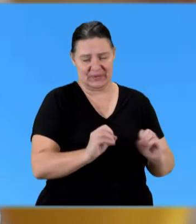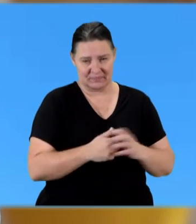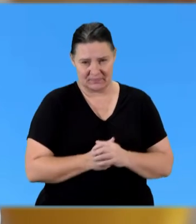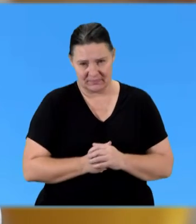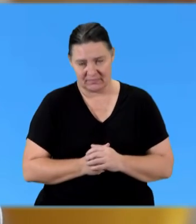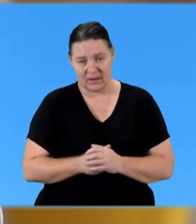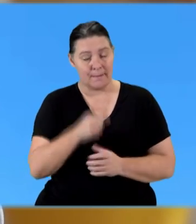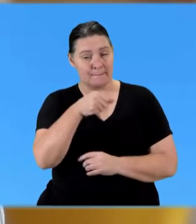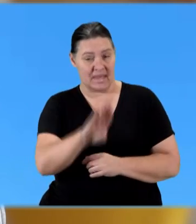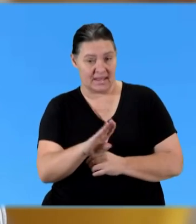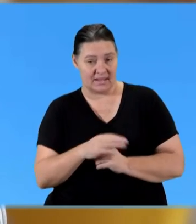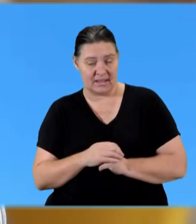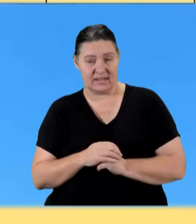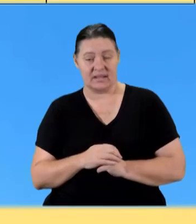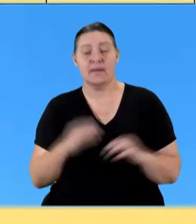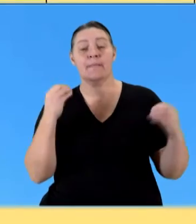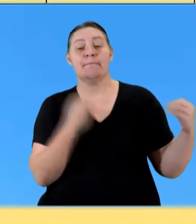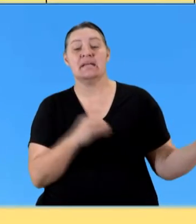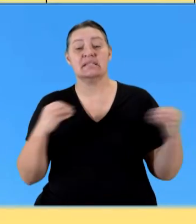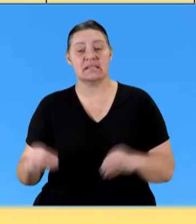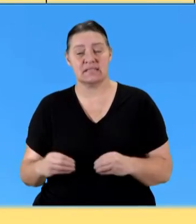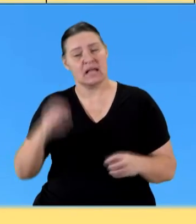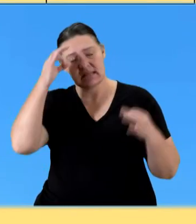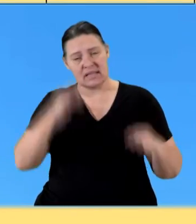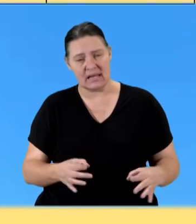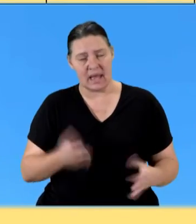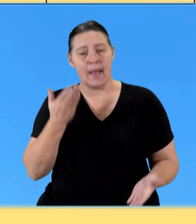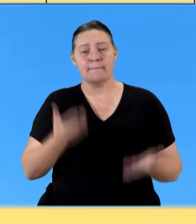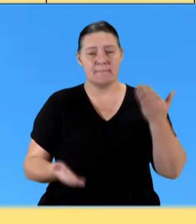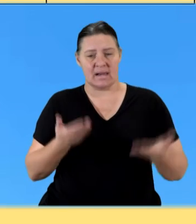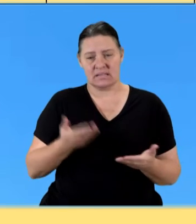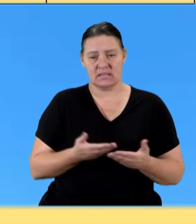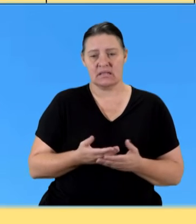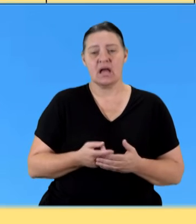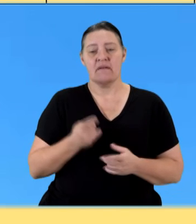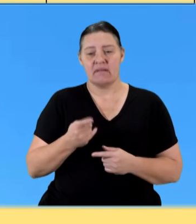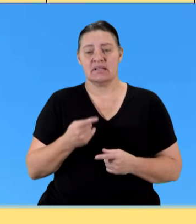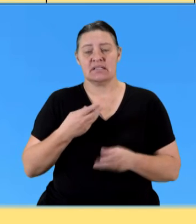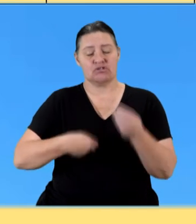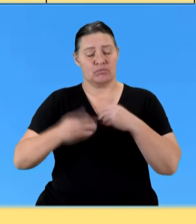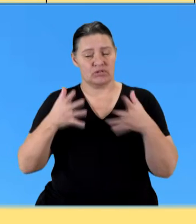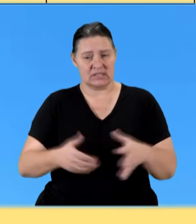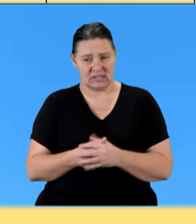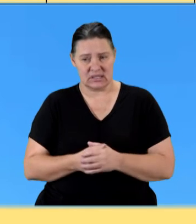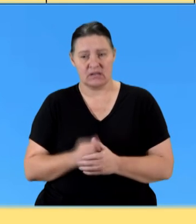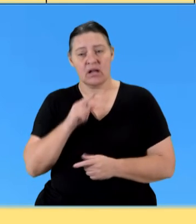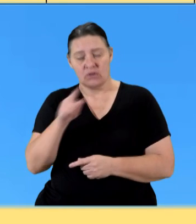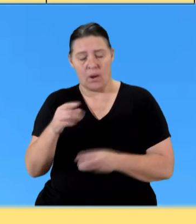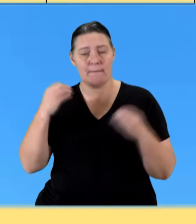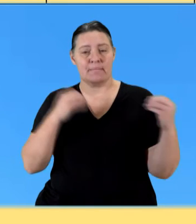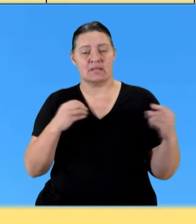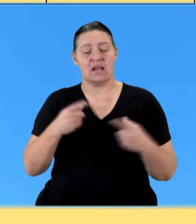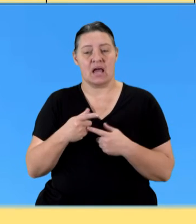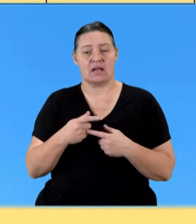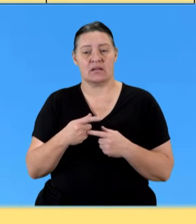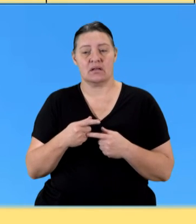account. B, the business decided to transfer the balance of France Distributors to the debtors